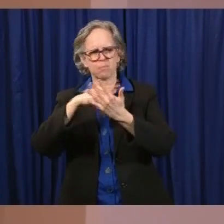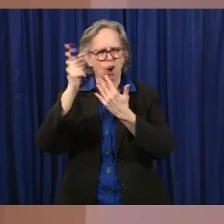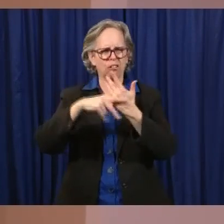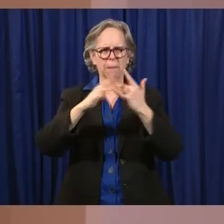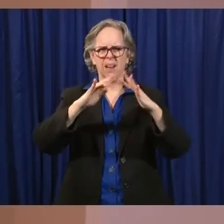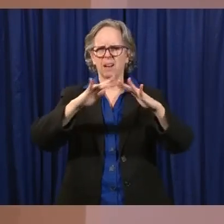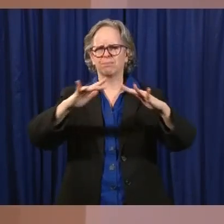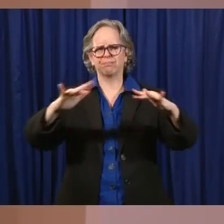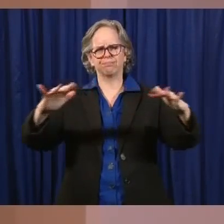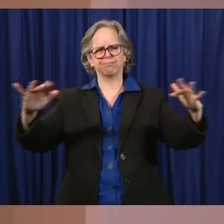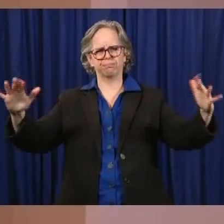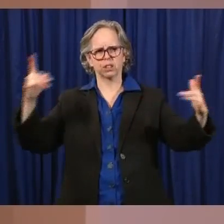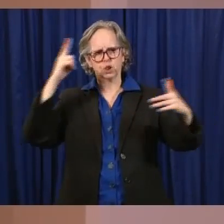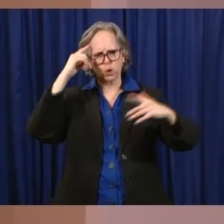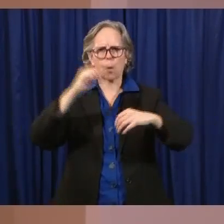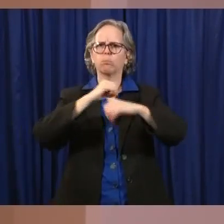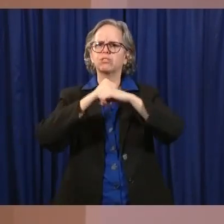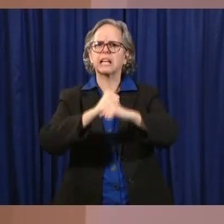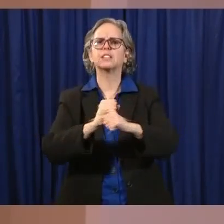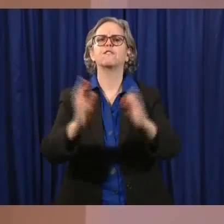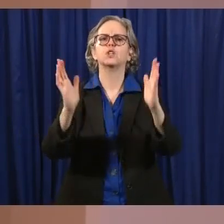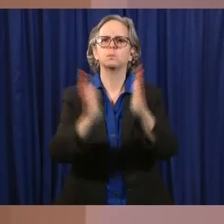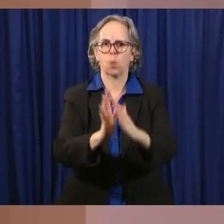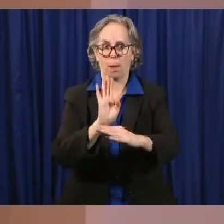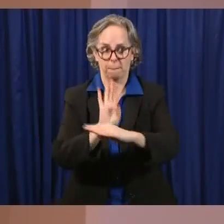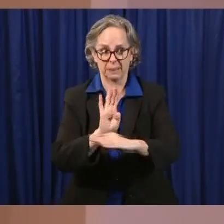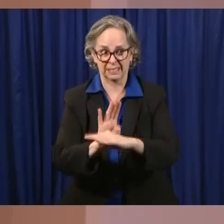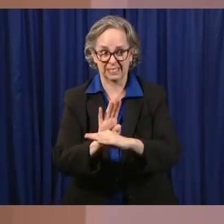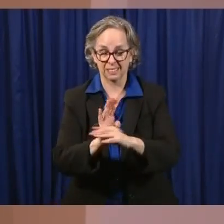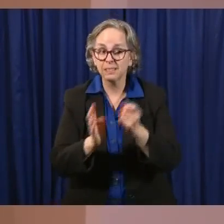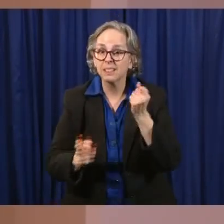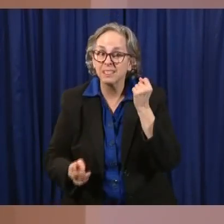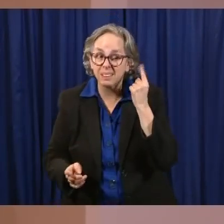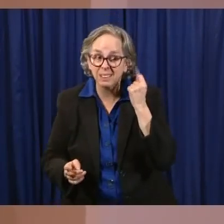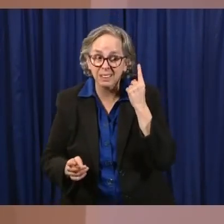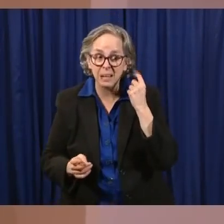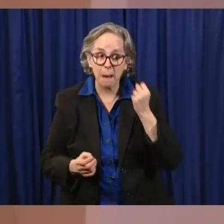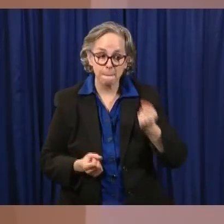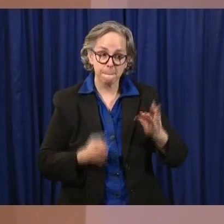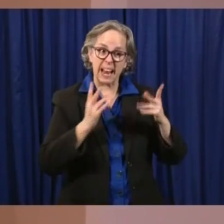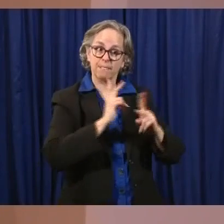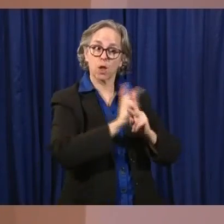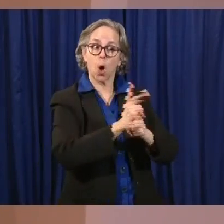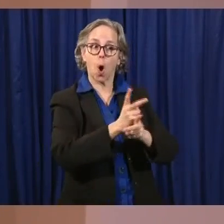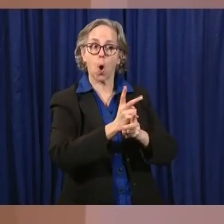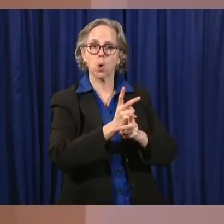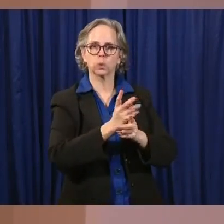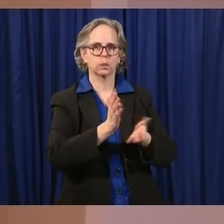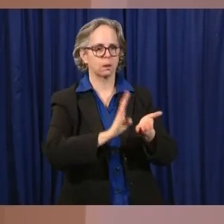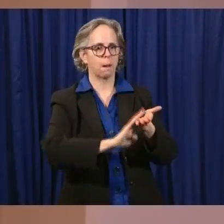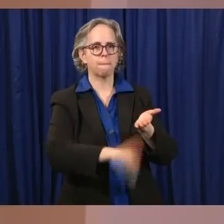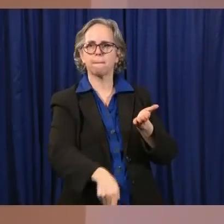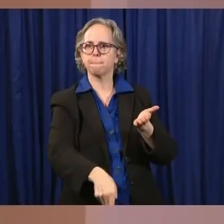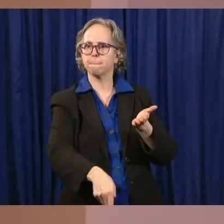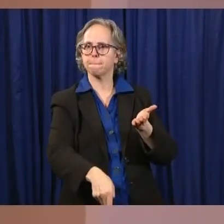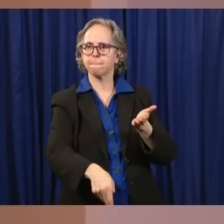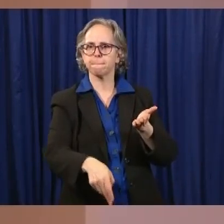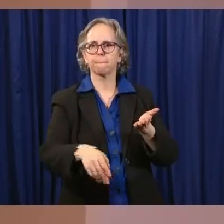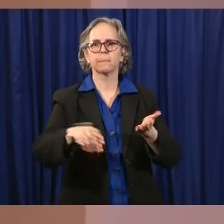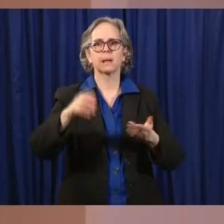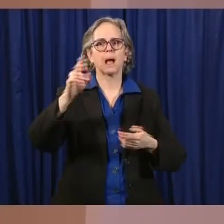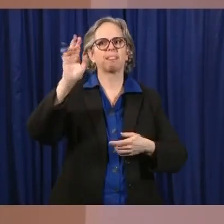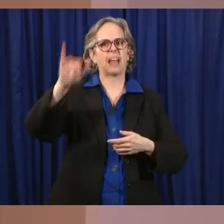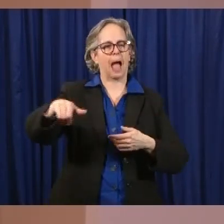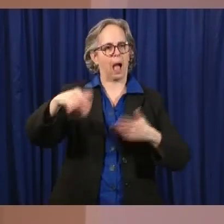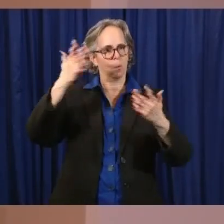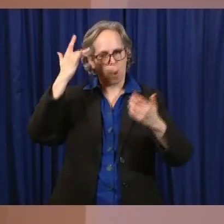loans, by the way, as a reminder, are forgivable under the PPP plan, so it's something worth looking into. Encourage you to do